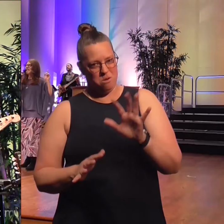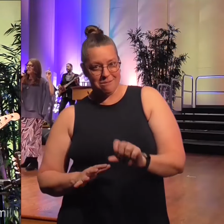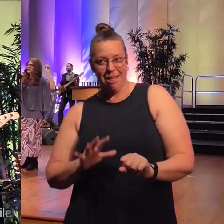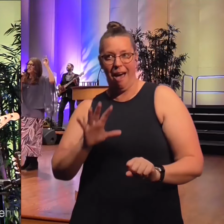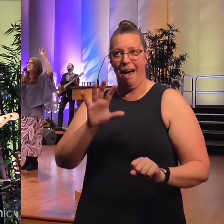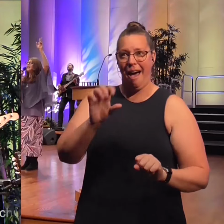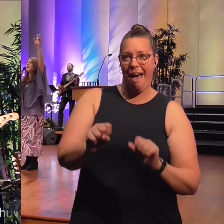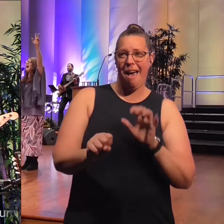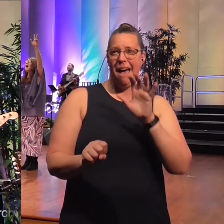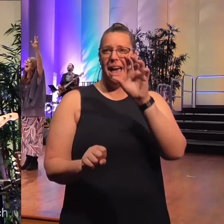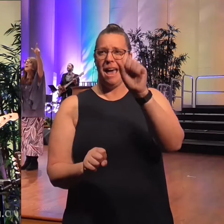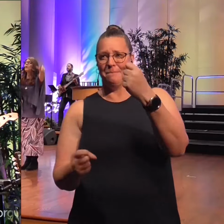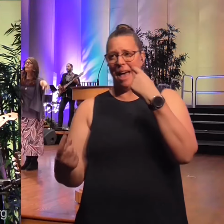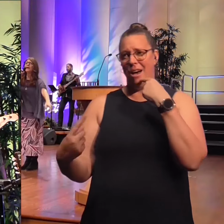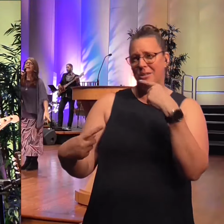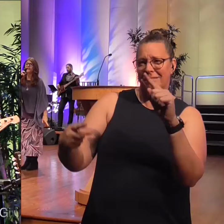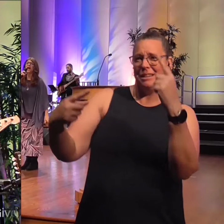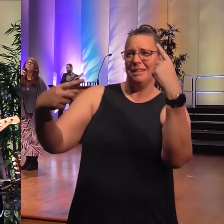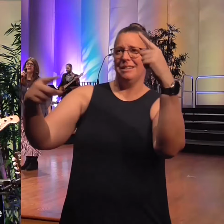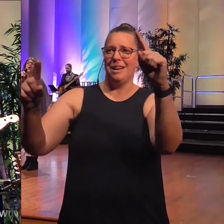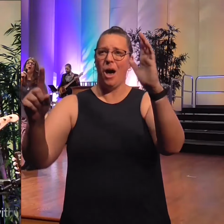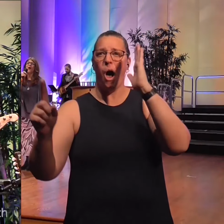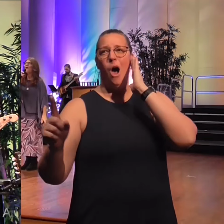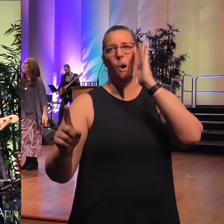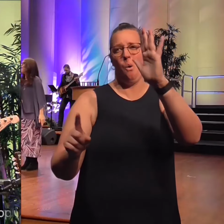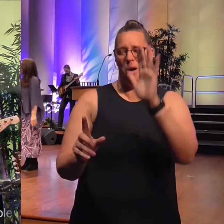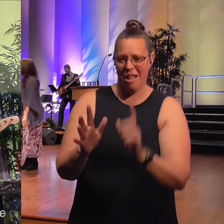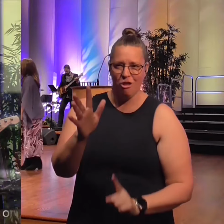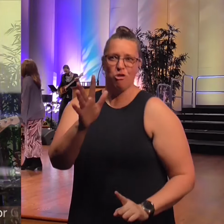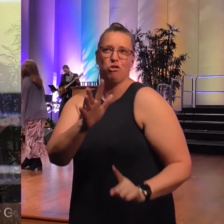of these ashes and I will reach up tall.